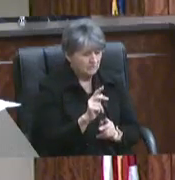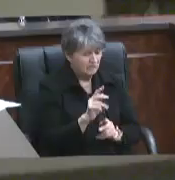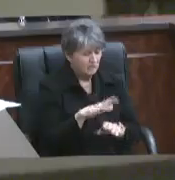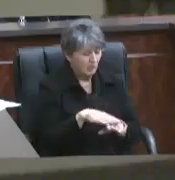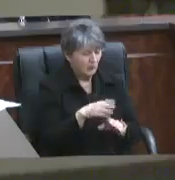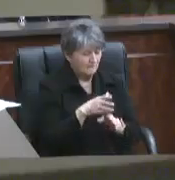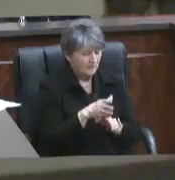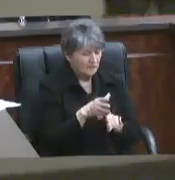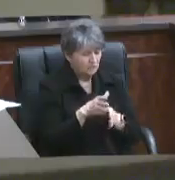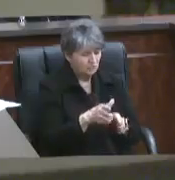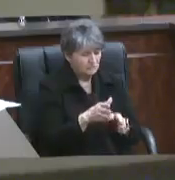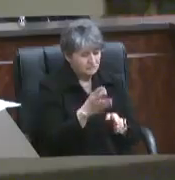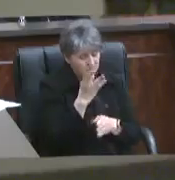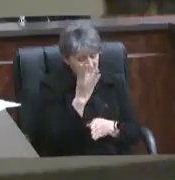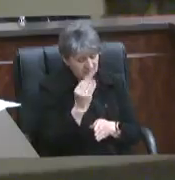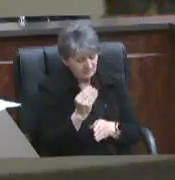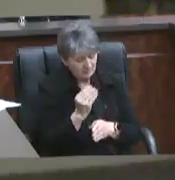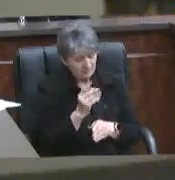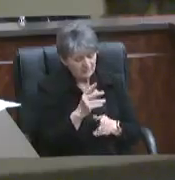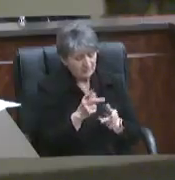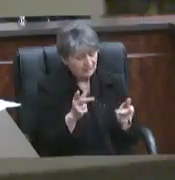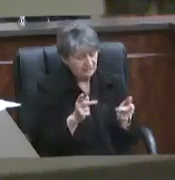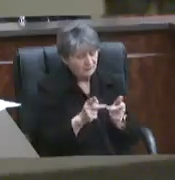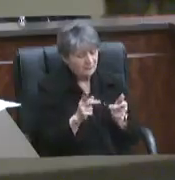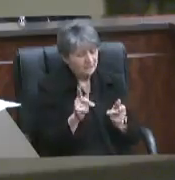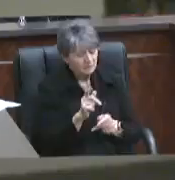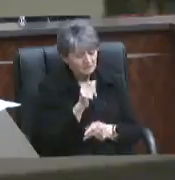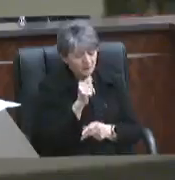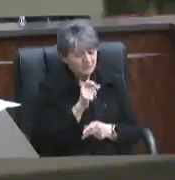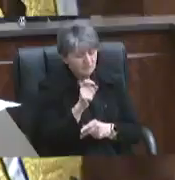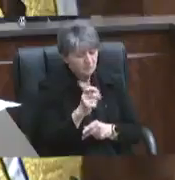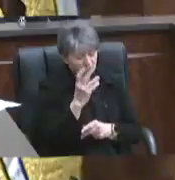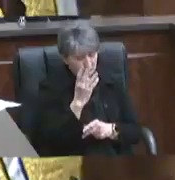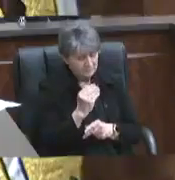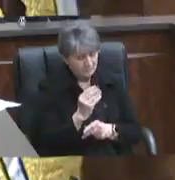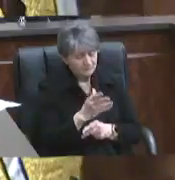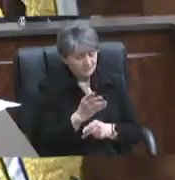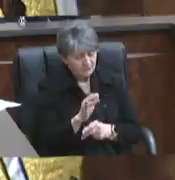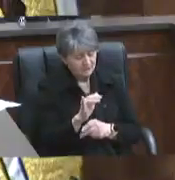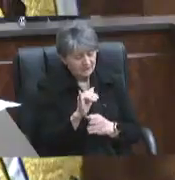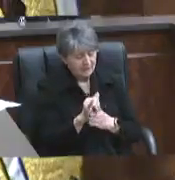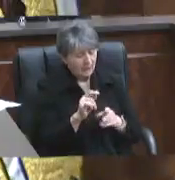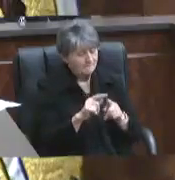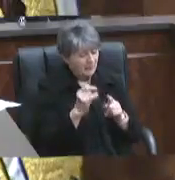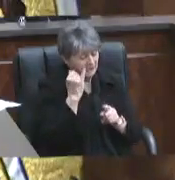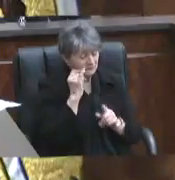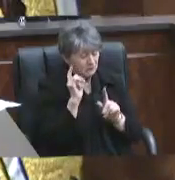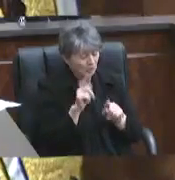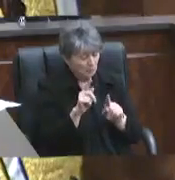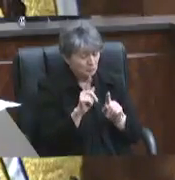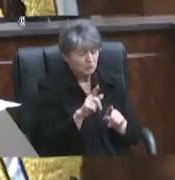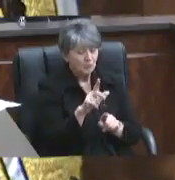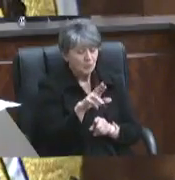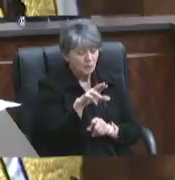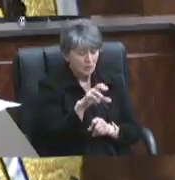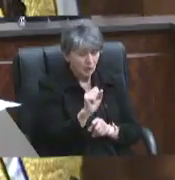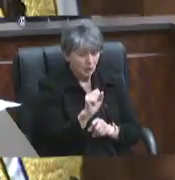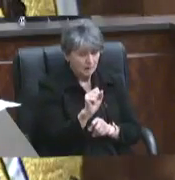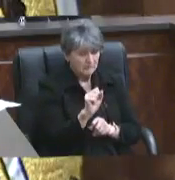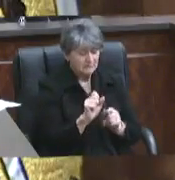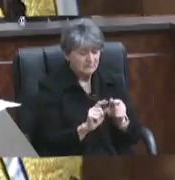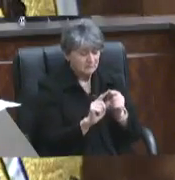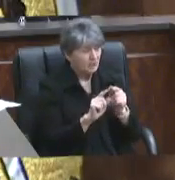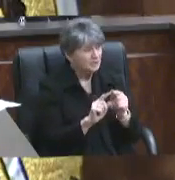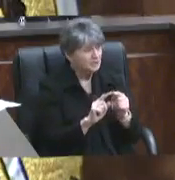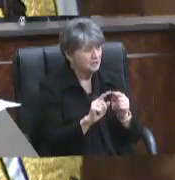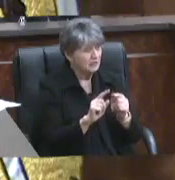where he's not supposed to be sleeping, something like that. But if you go to Lars, especially when under